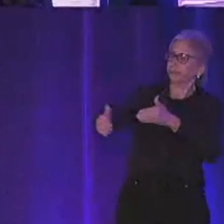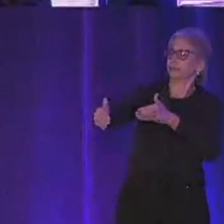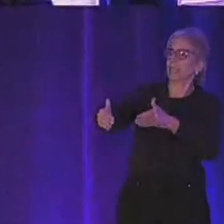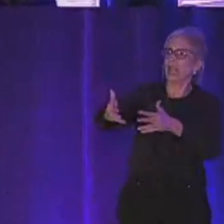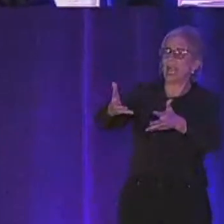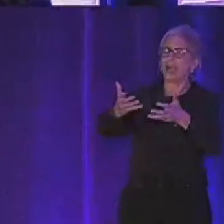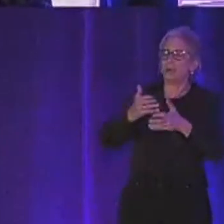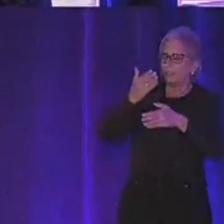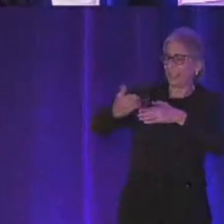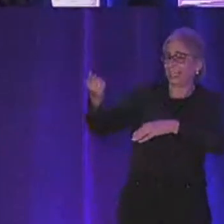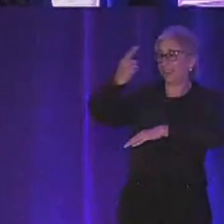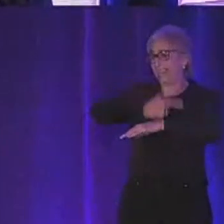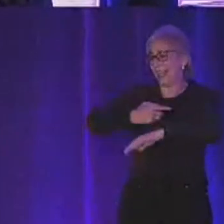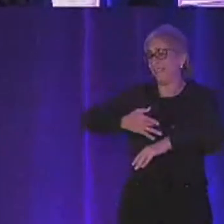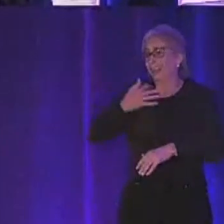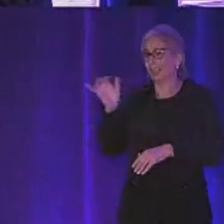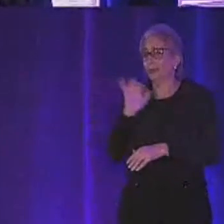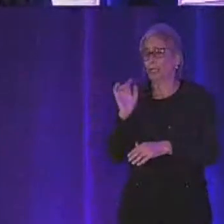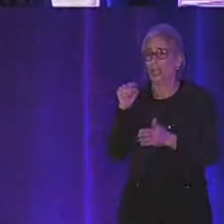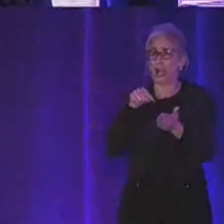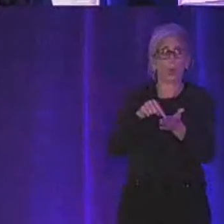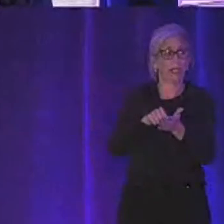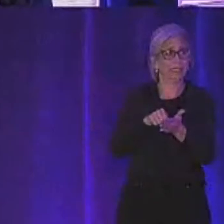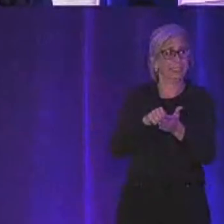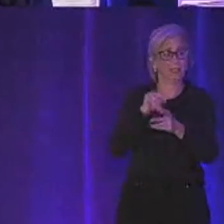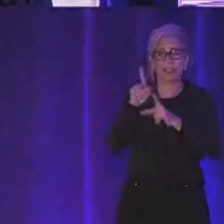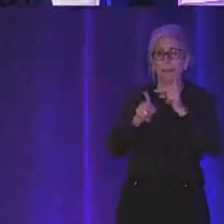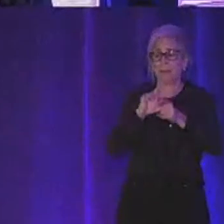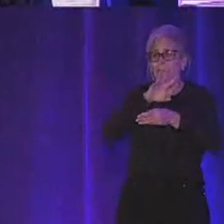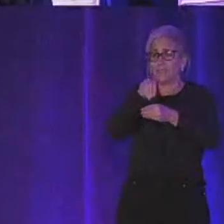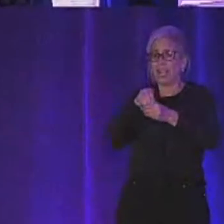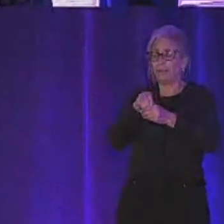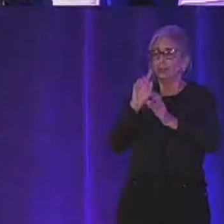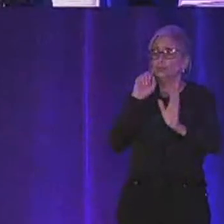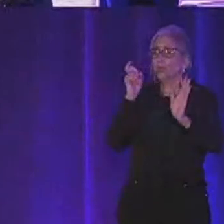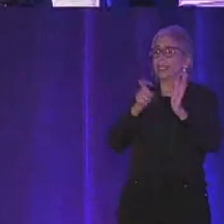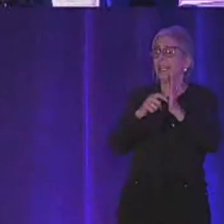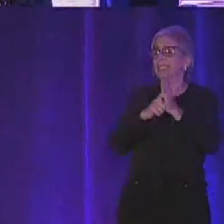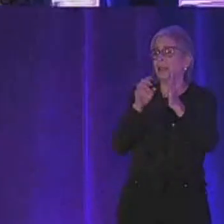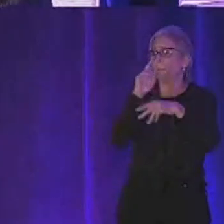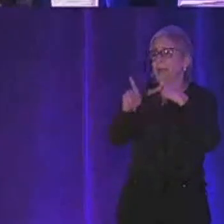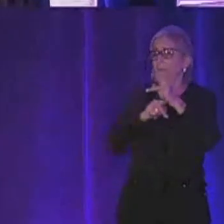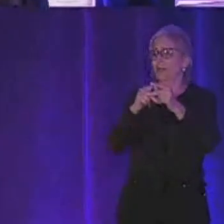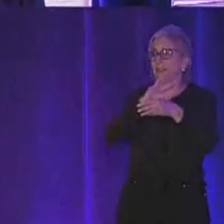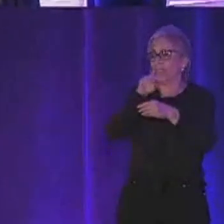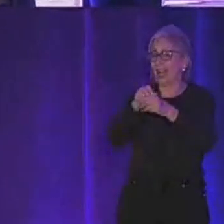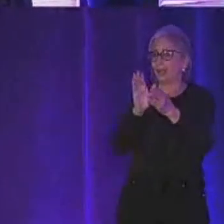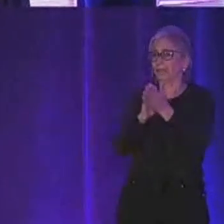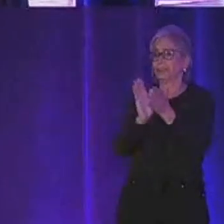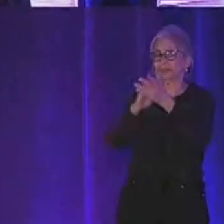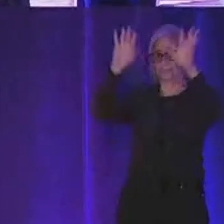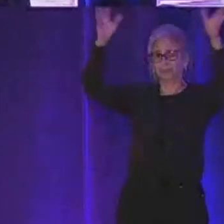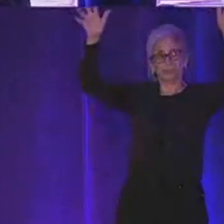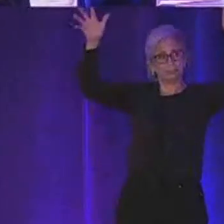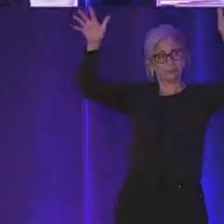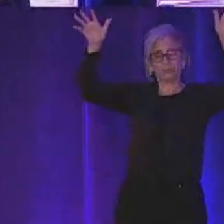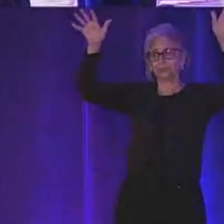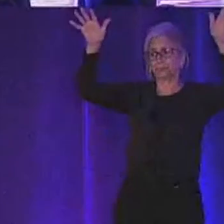it's the end of the day, and I feel like we owe it to the people involved to give them just a little bit of a round of applause. Can we do that? Yeah.